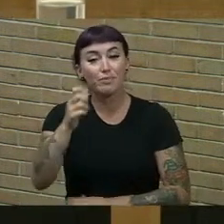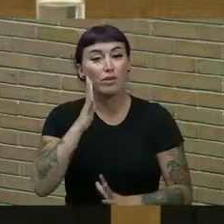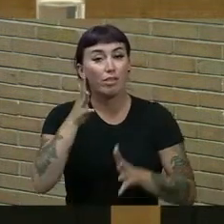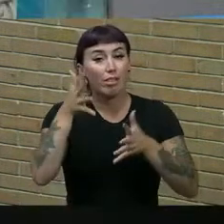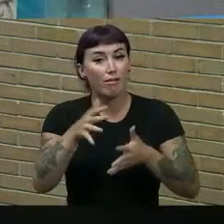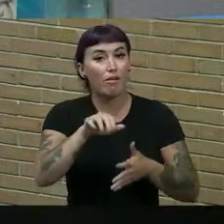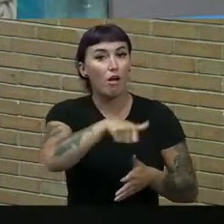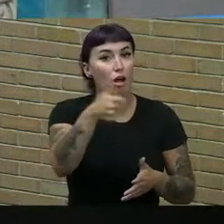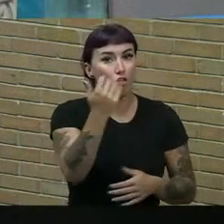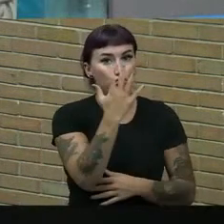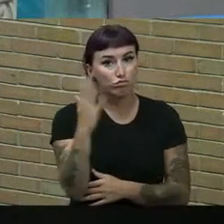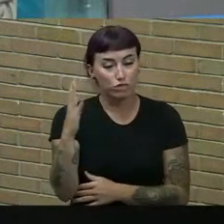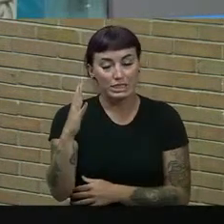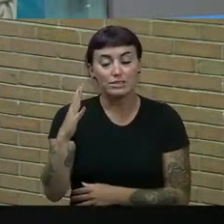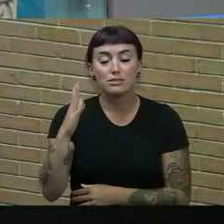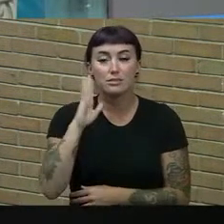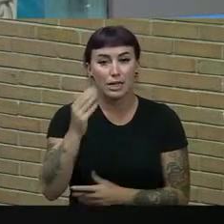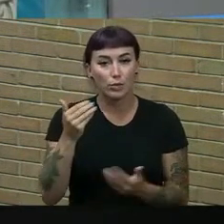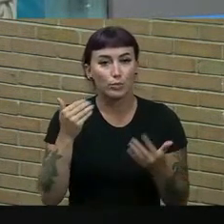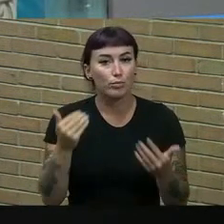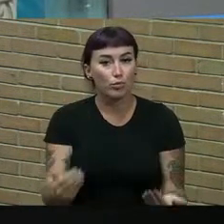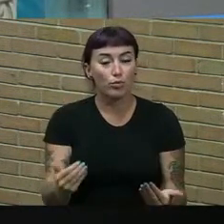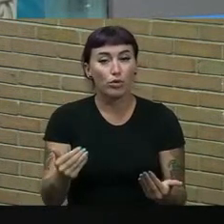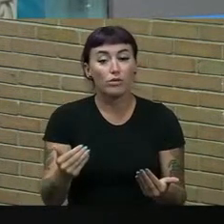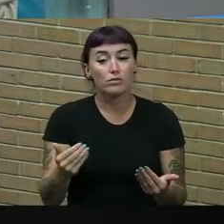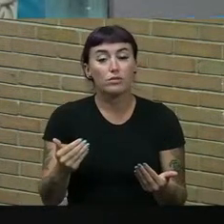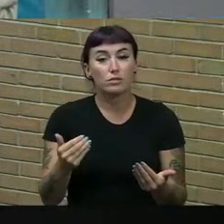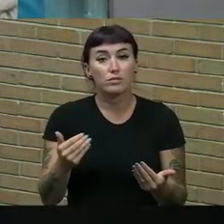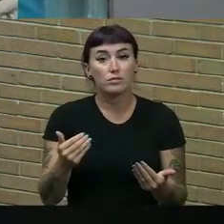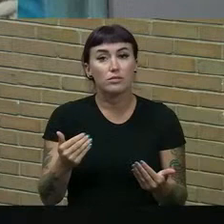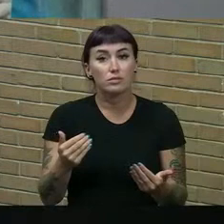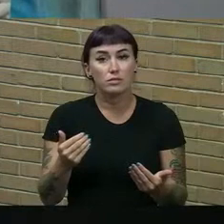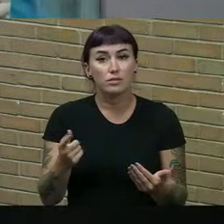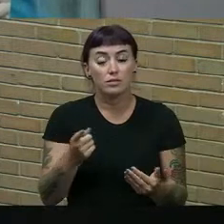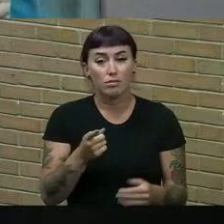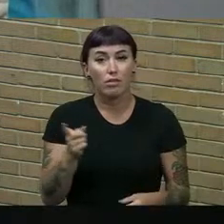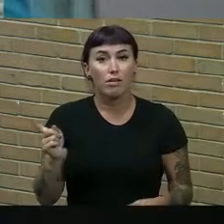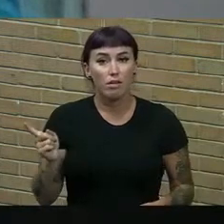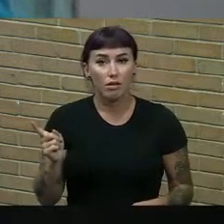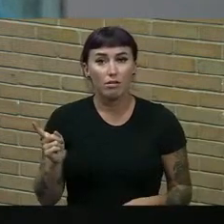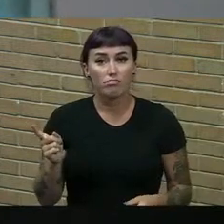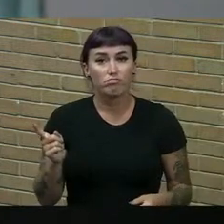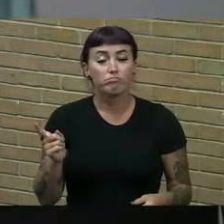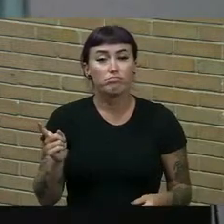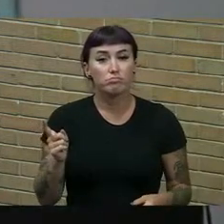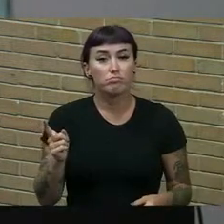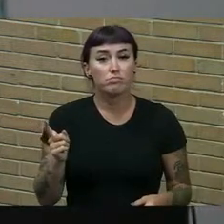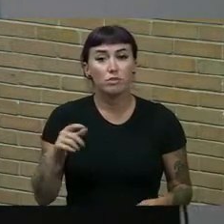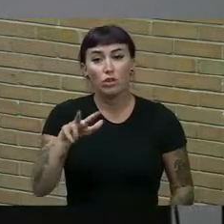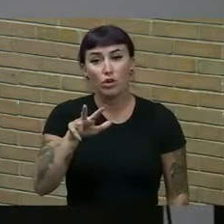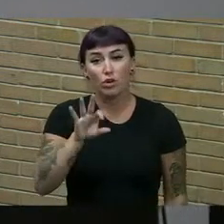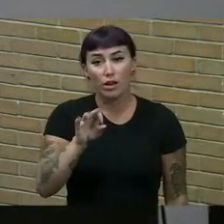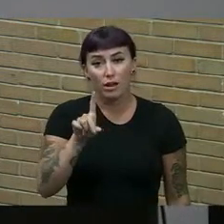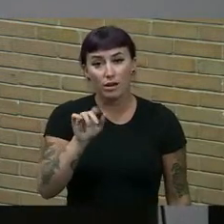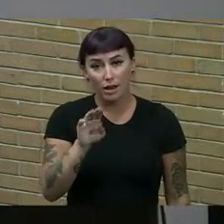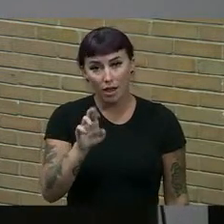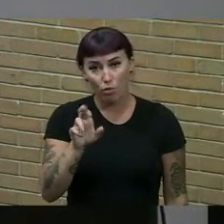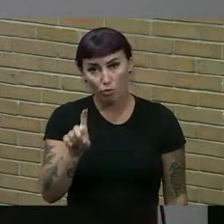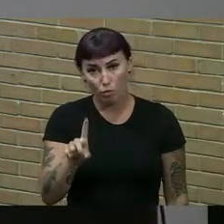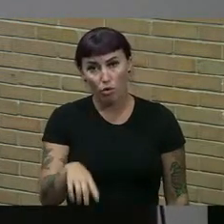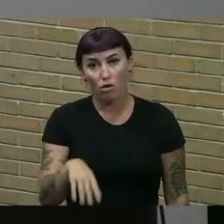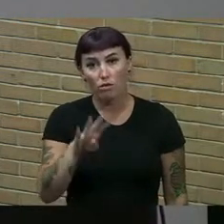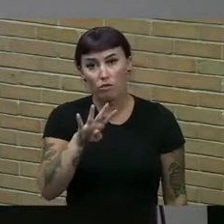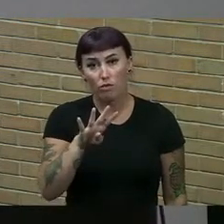trees, I move that the remaining trees being town trees at 39 Dale Road,